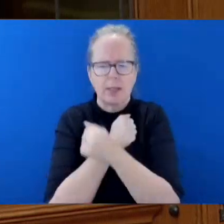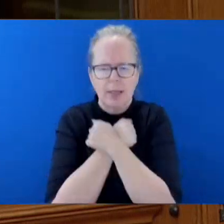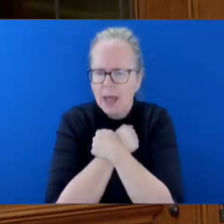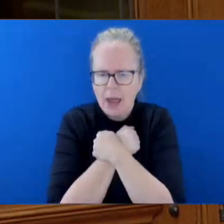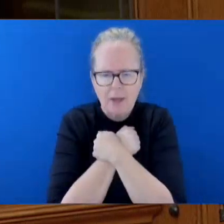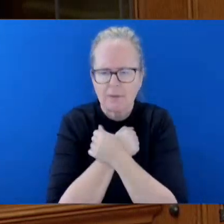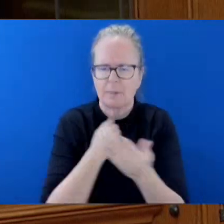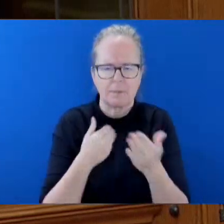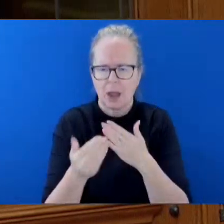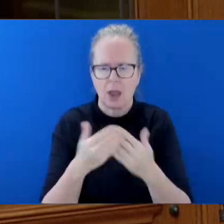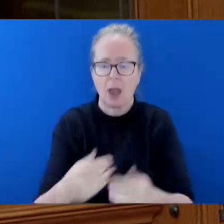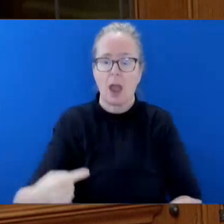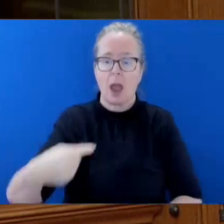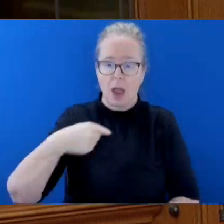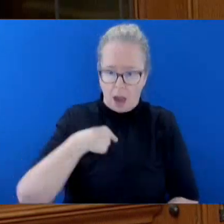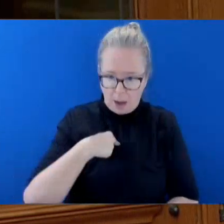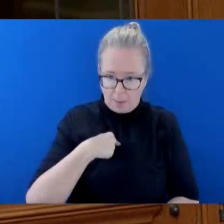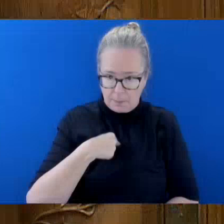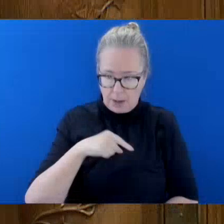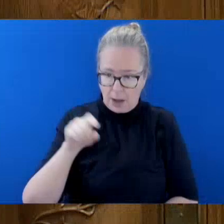British Columbians?